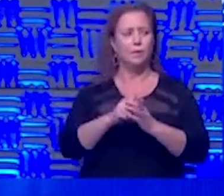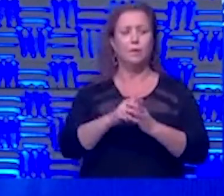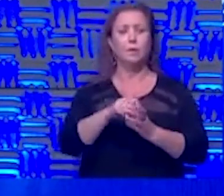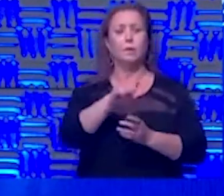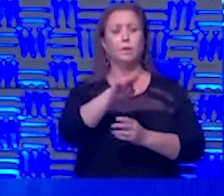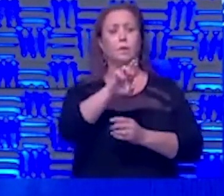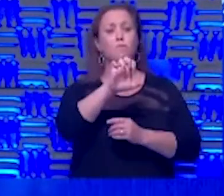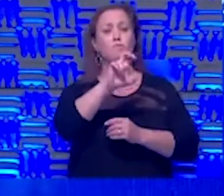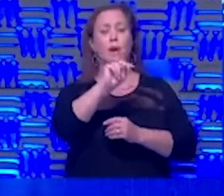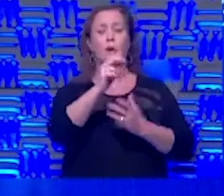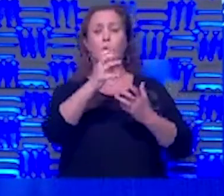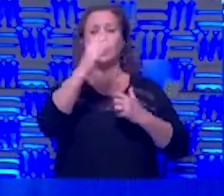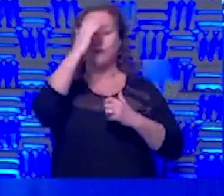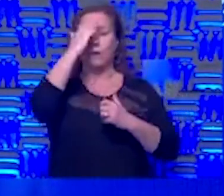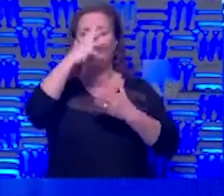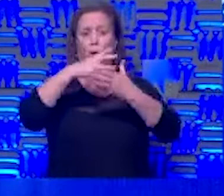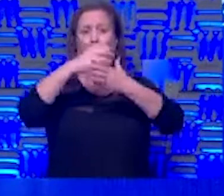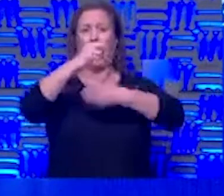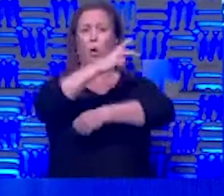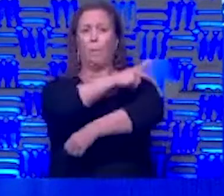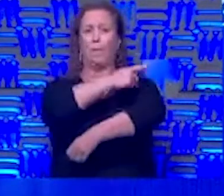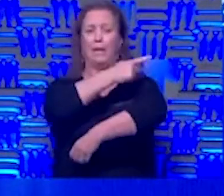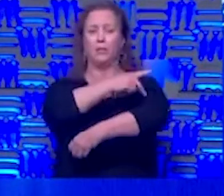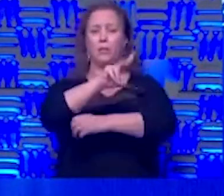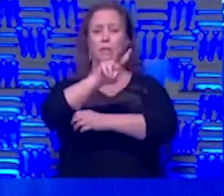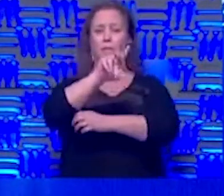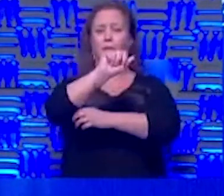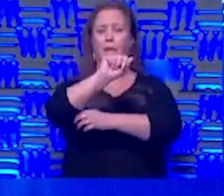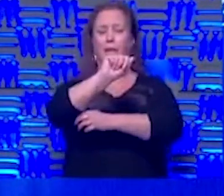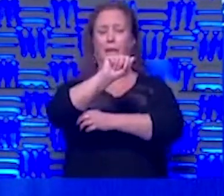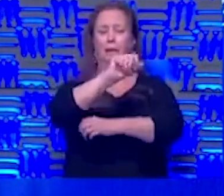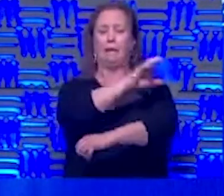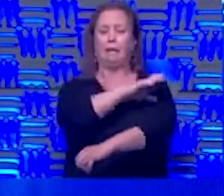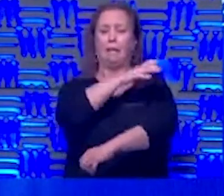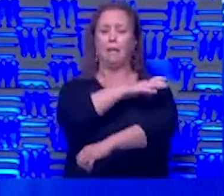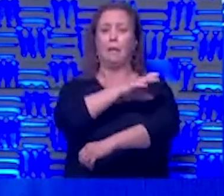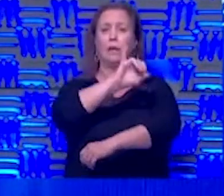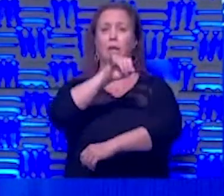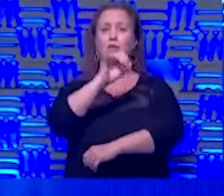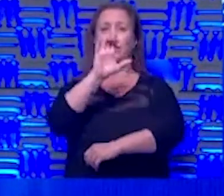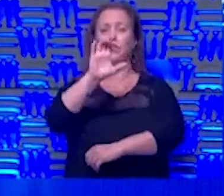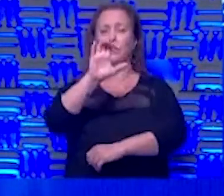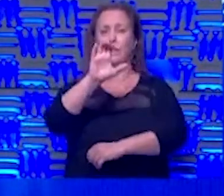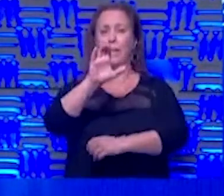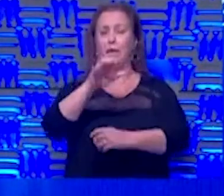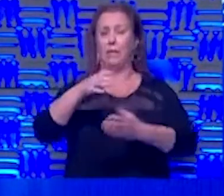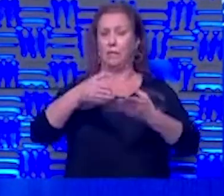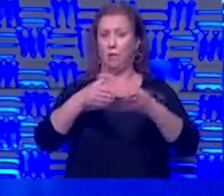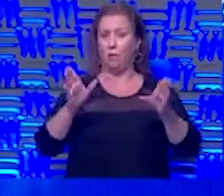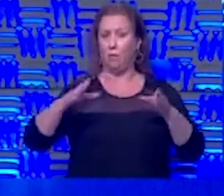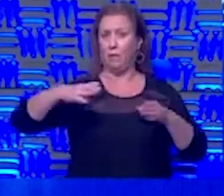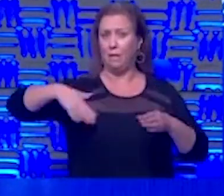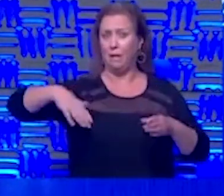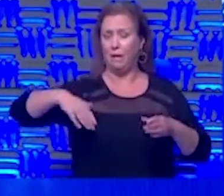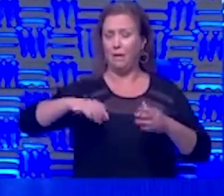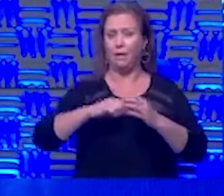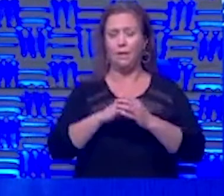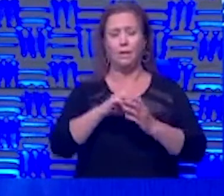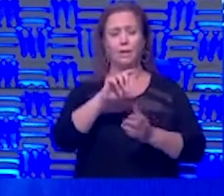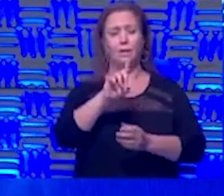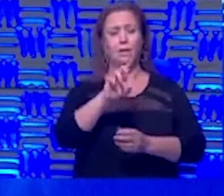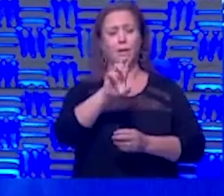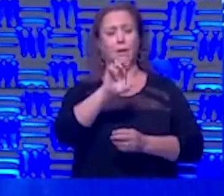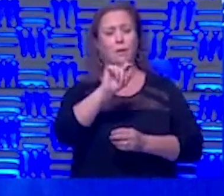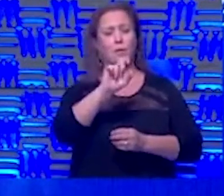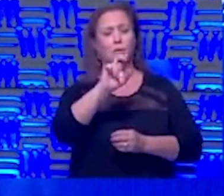Brian wants to know, is the outpatient VA clinic open in Junction City yet? And if not, what does it need to have happen to get it open? Dr. Stone, how